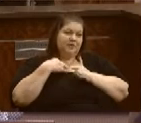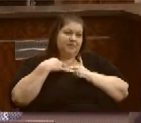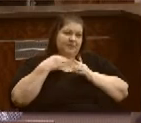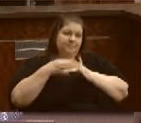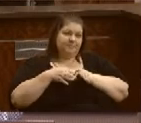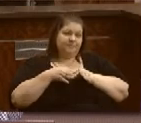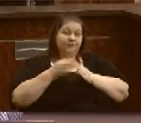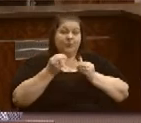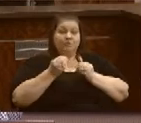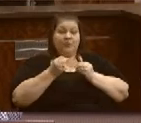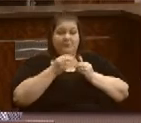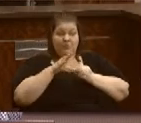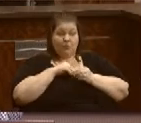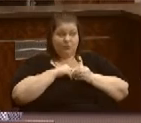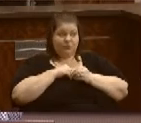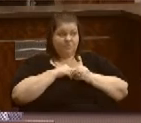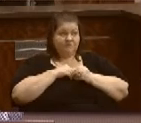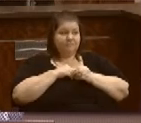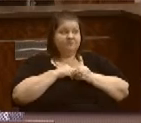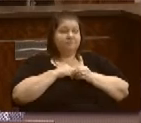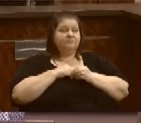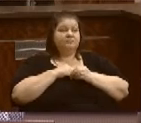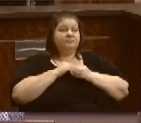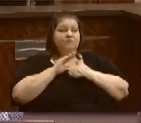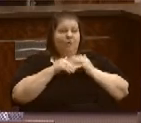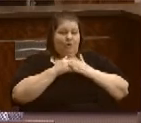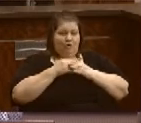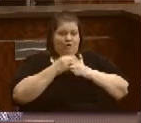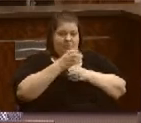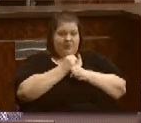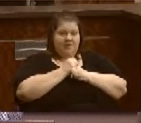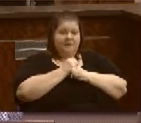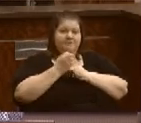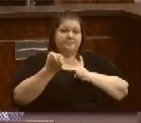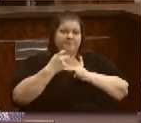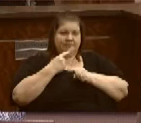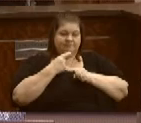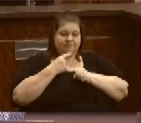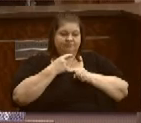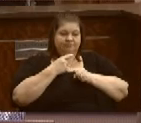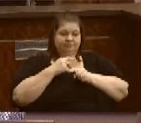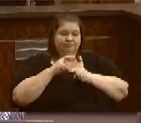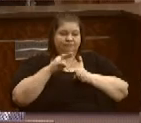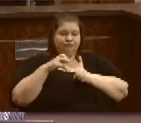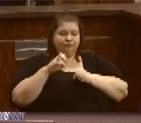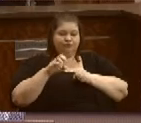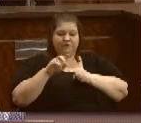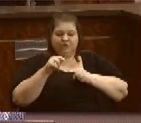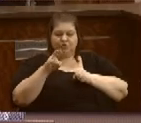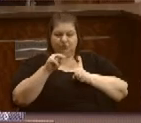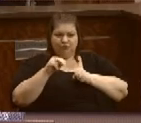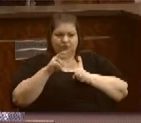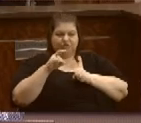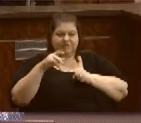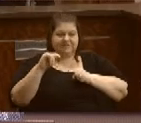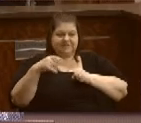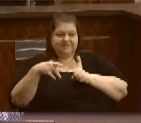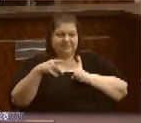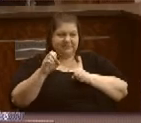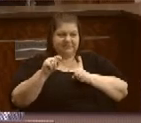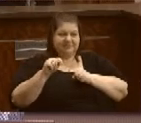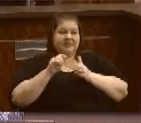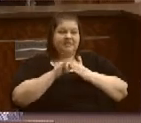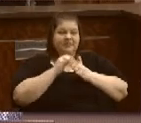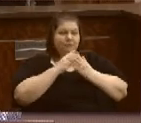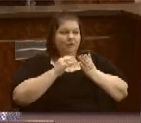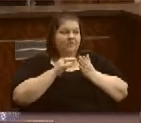property owner, and all contiguous property owners. All returns receipts were received with the exception of one letter, which has been made a part of the